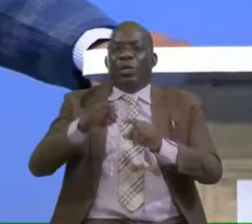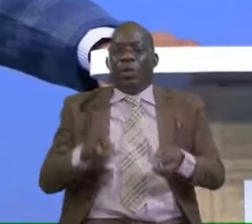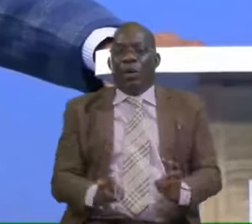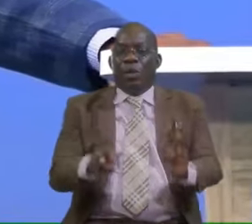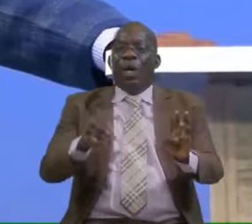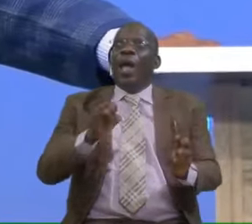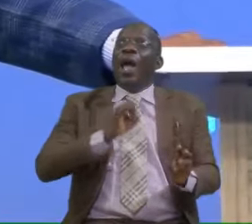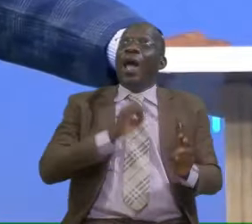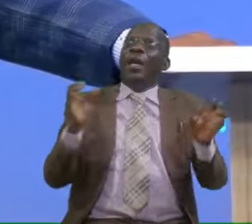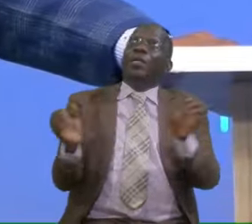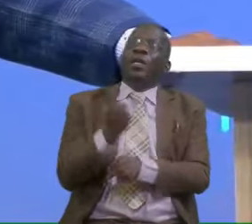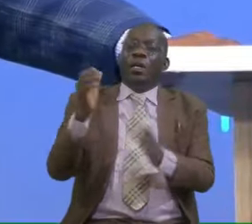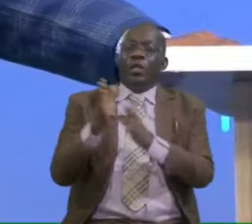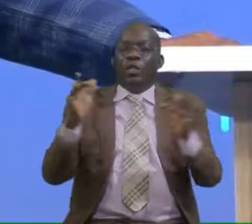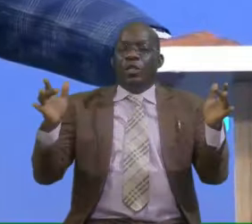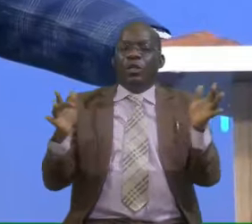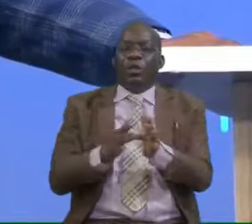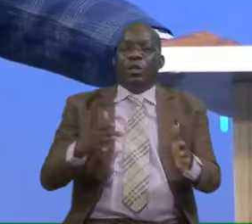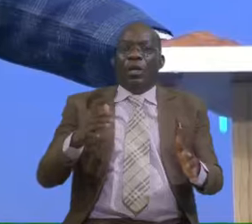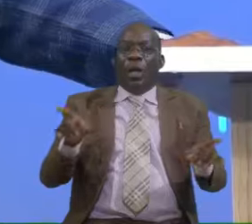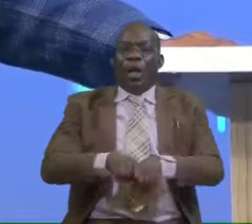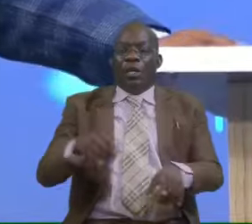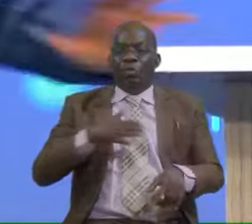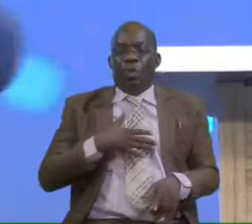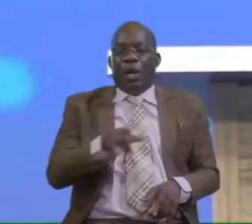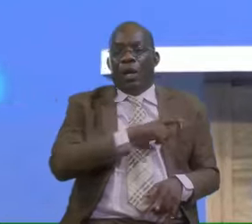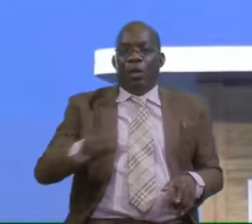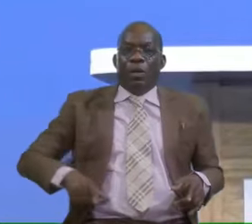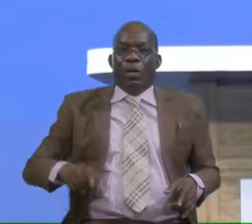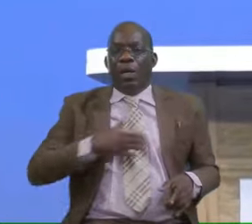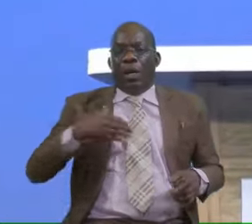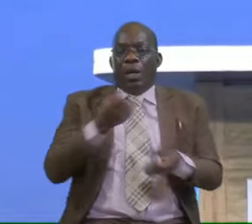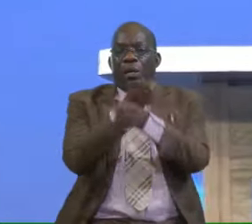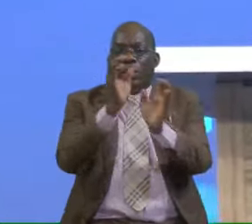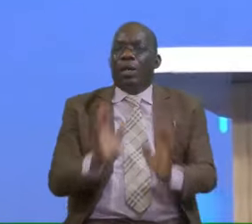take Jesus as my Lord and Savior.